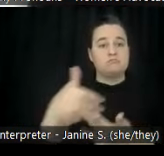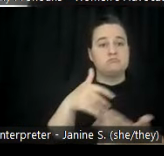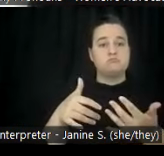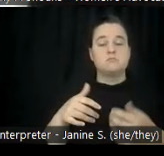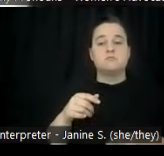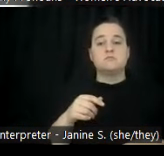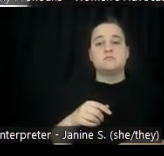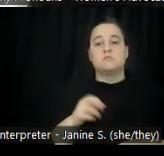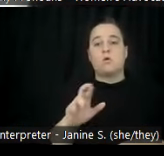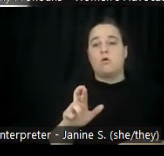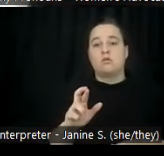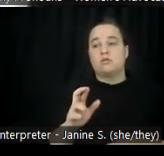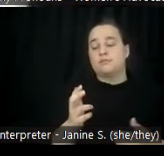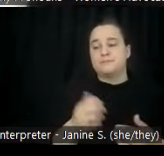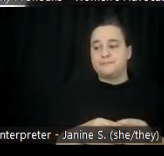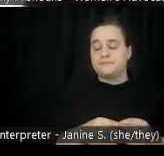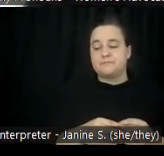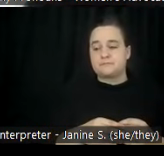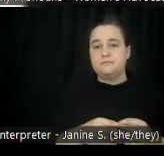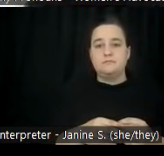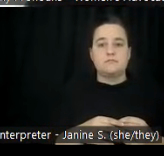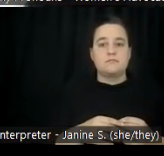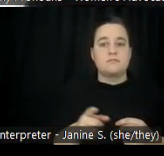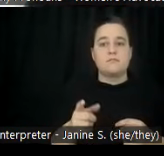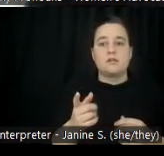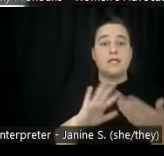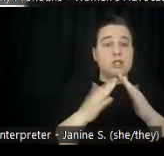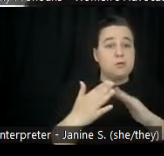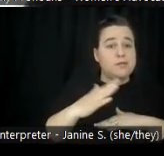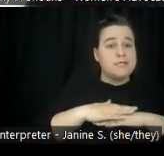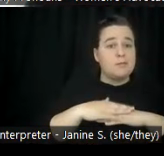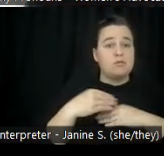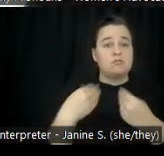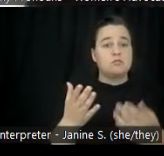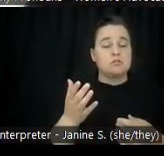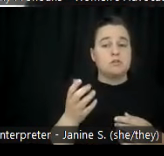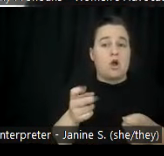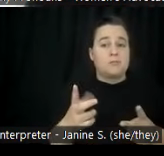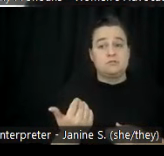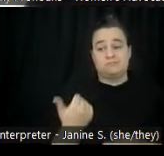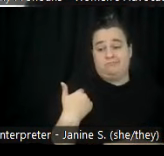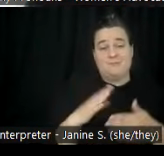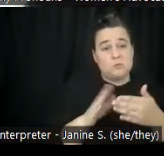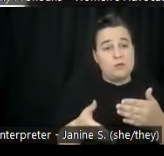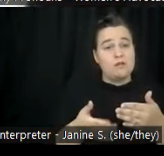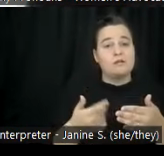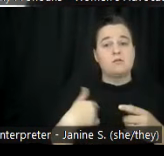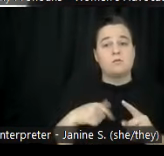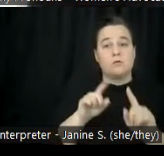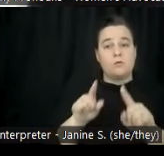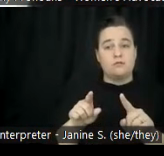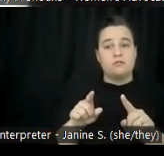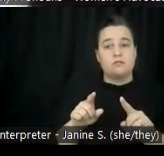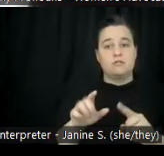out, maybe community tabling opportunities. This past weekend, we were at